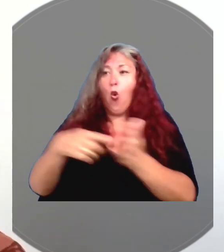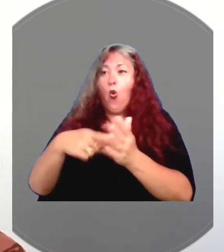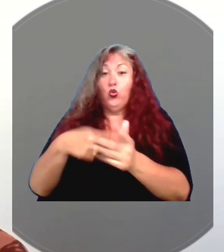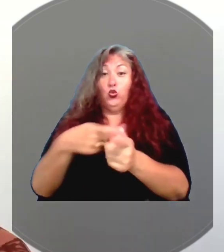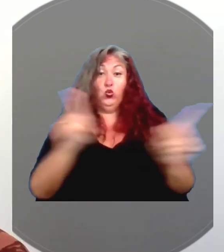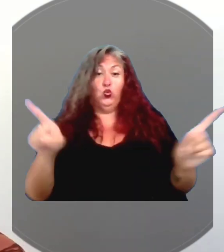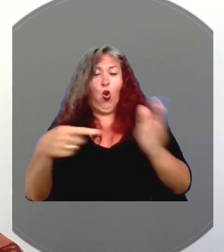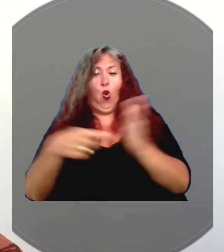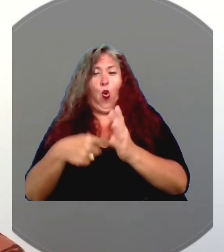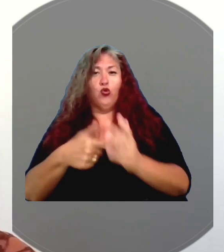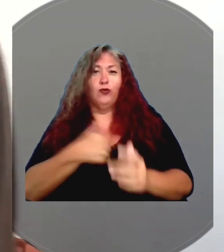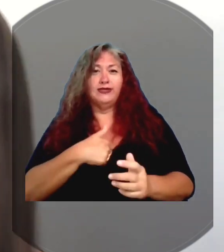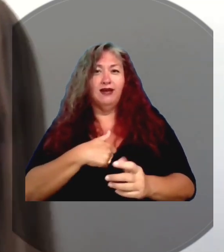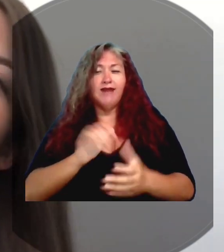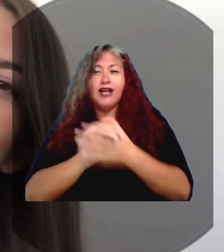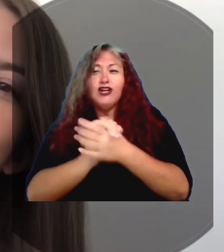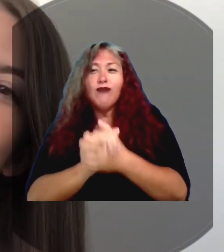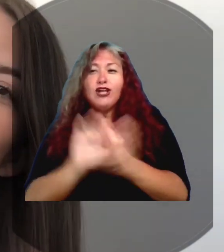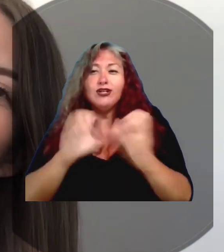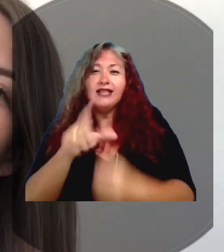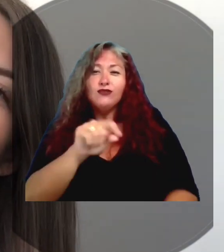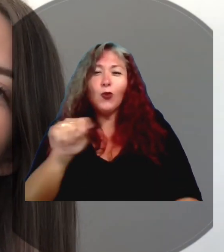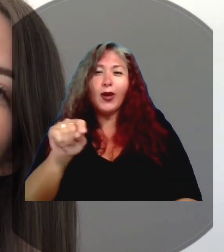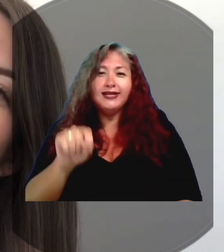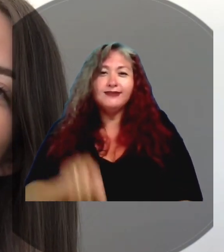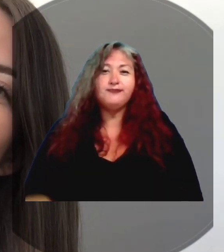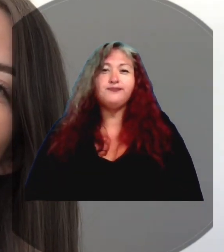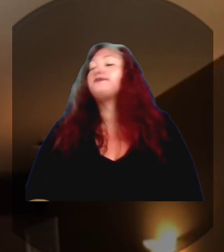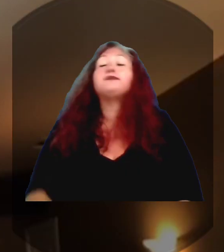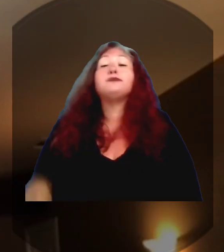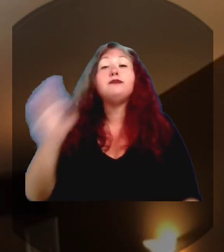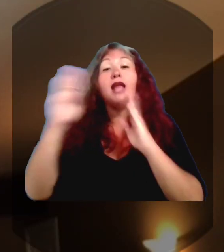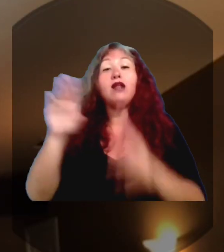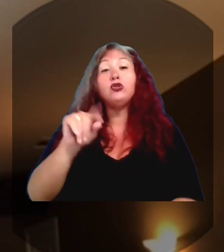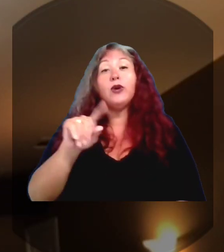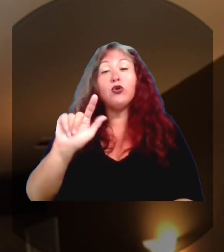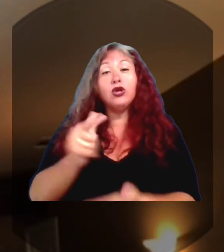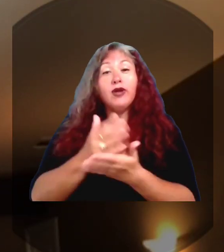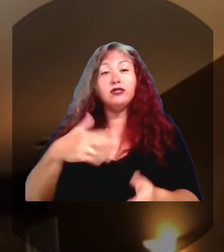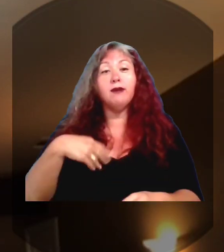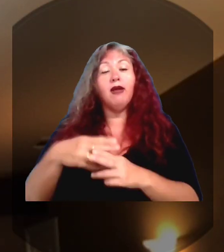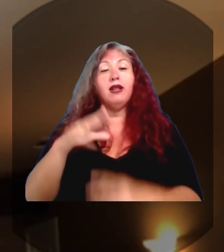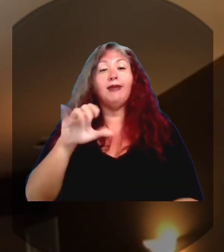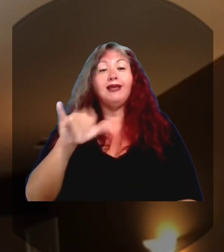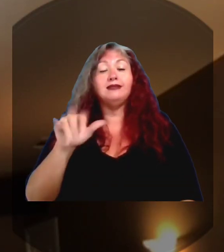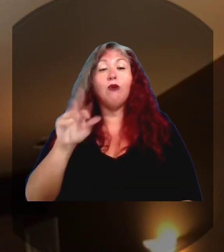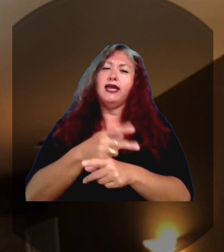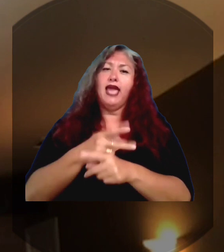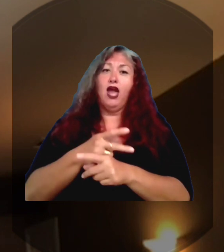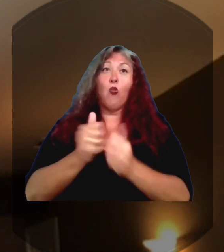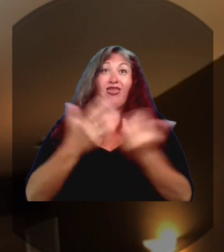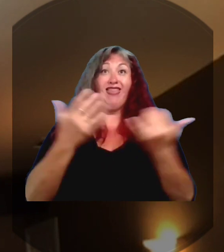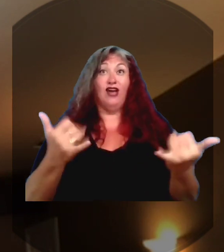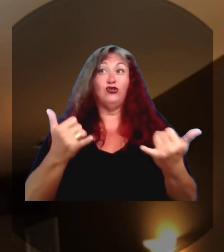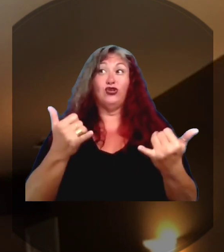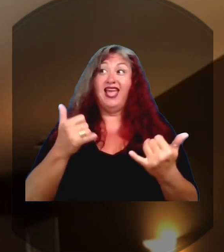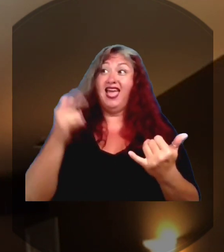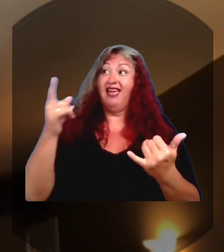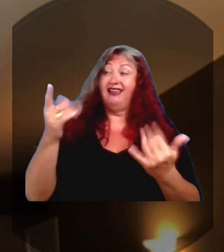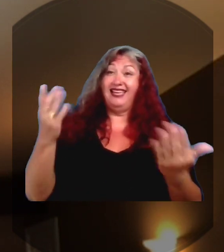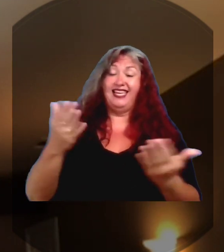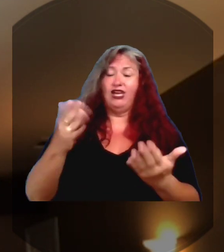today. A first-generation college graduate, Dr. García served as president of University of Texas,